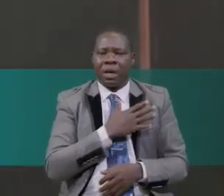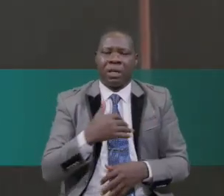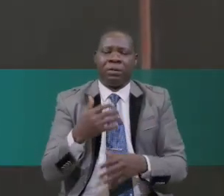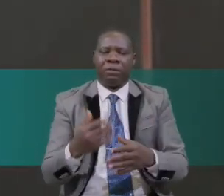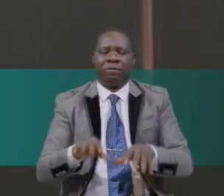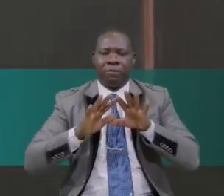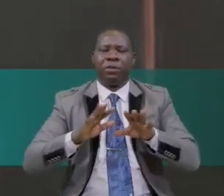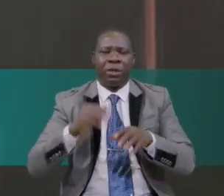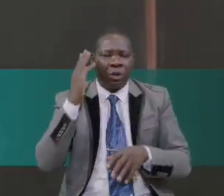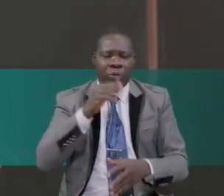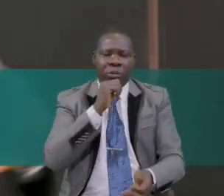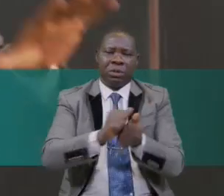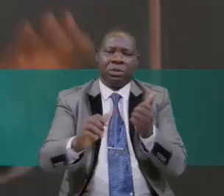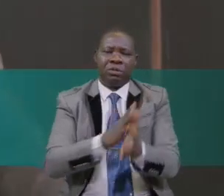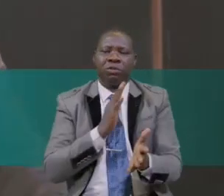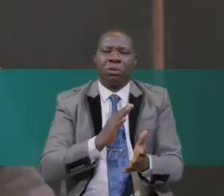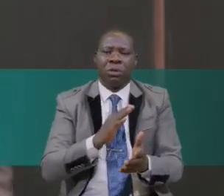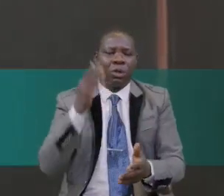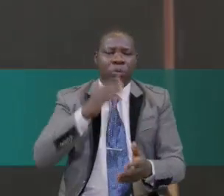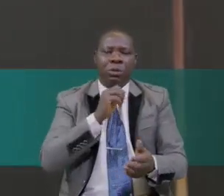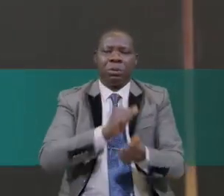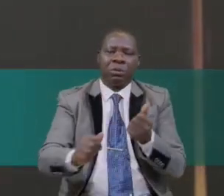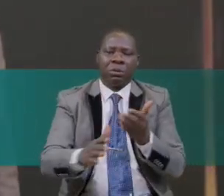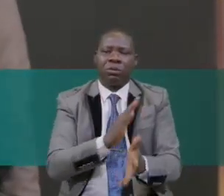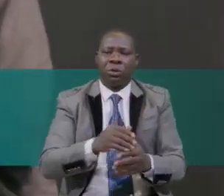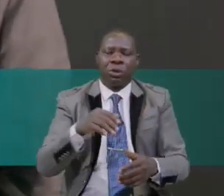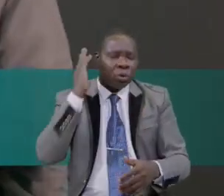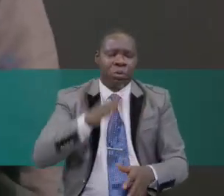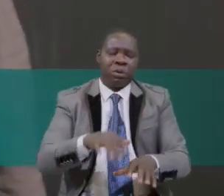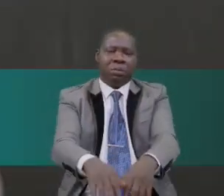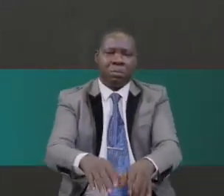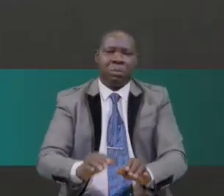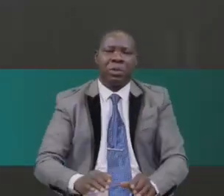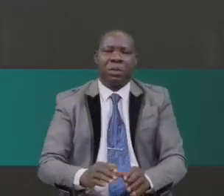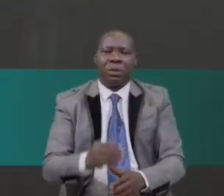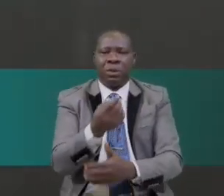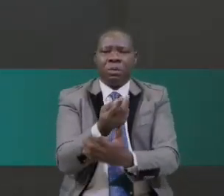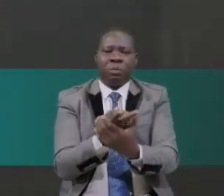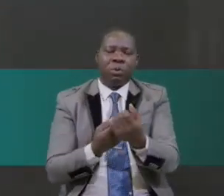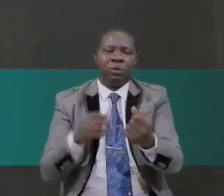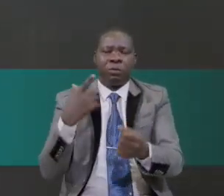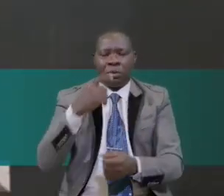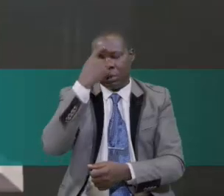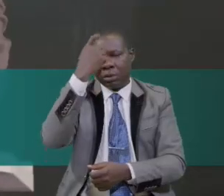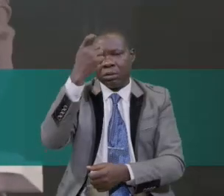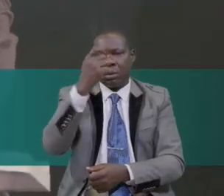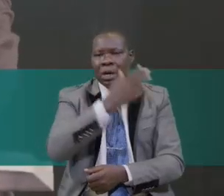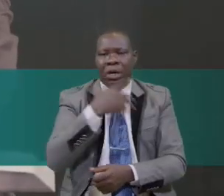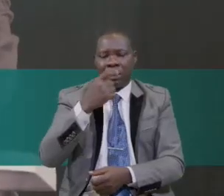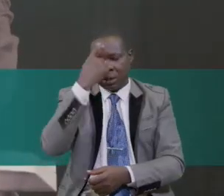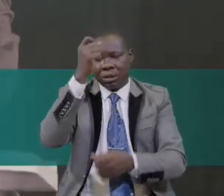damage, will ruin, will bury both the dreamer and the dreamer. But God